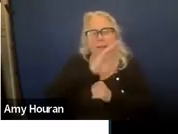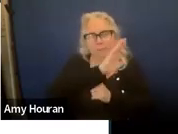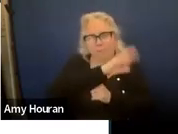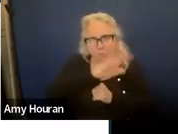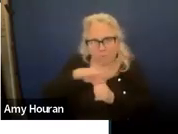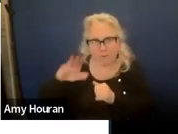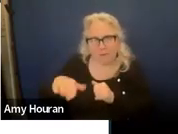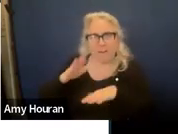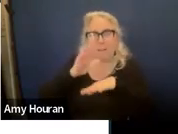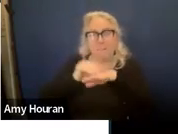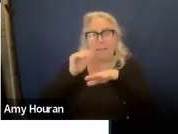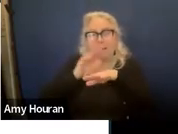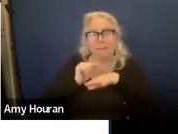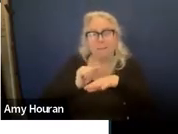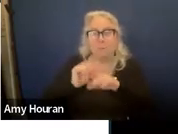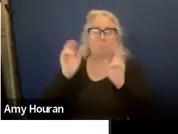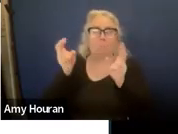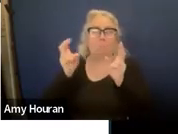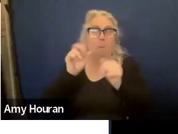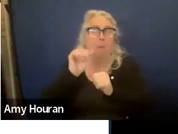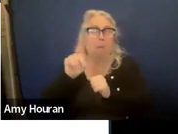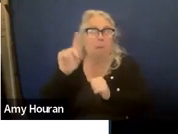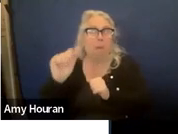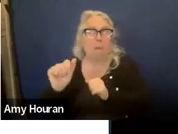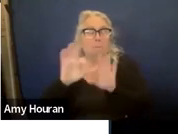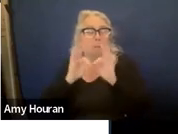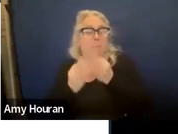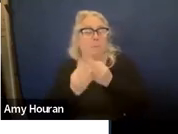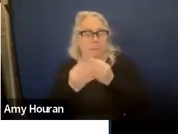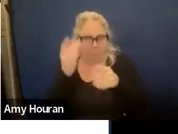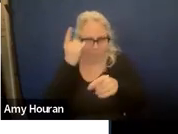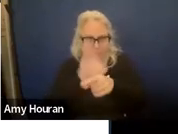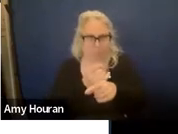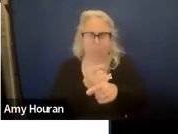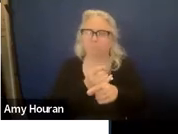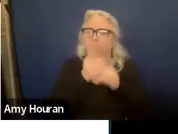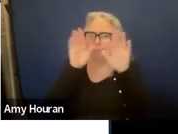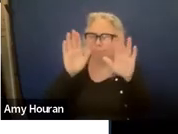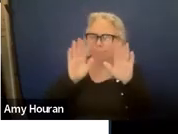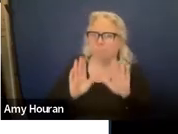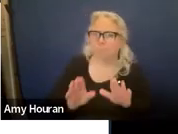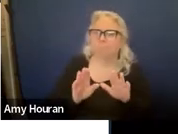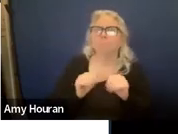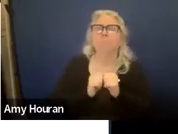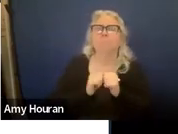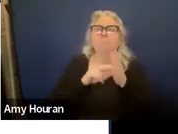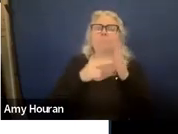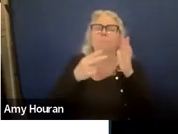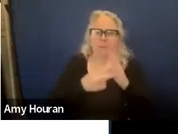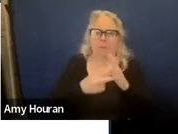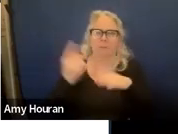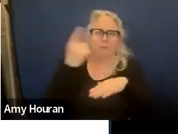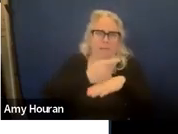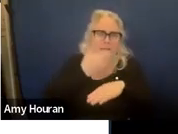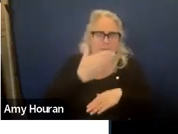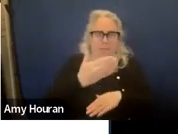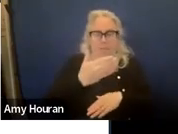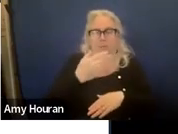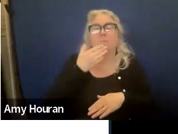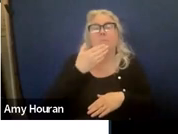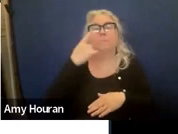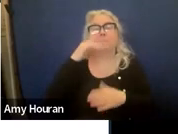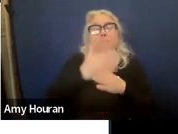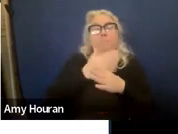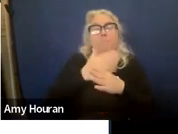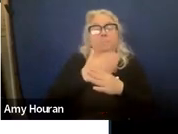pets, aka family. Absolutely. Those are great meaningful day things. Thank you so much for sharing,